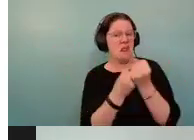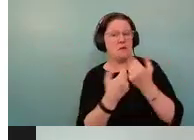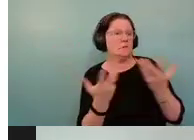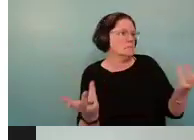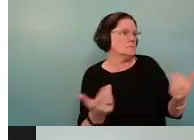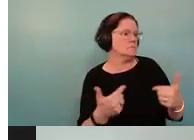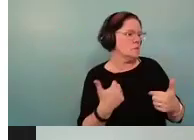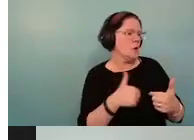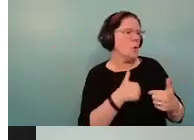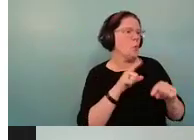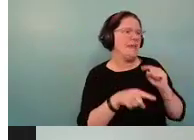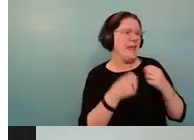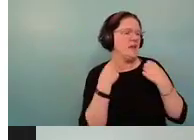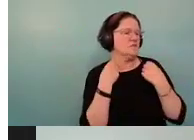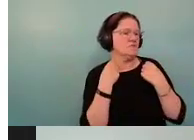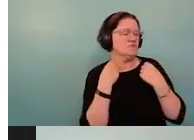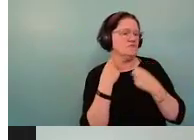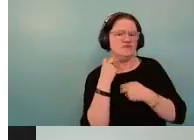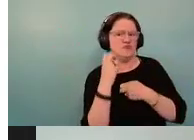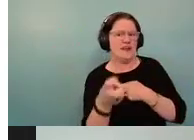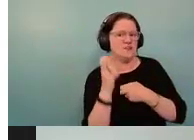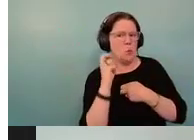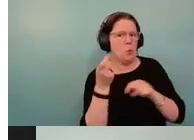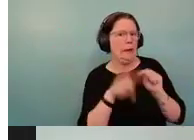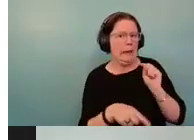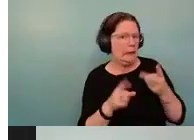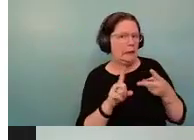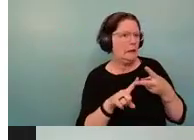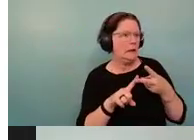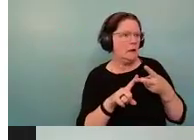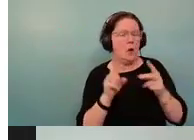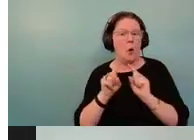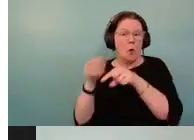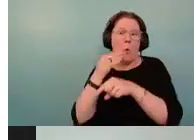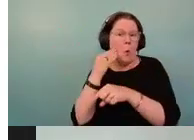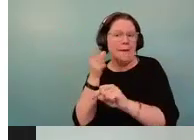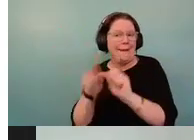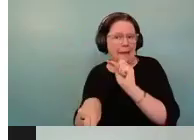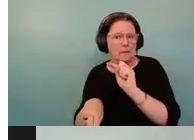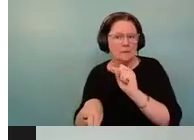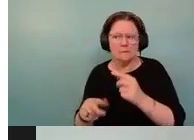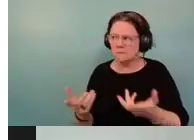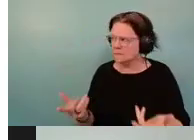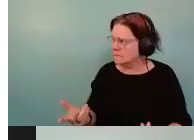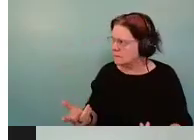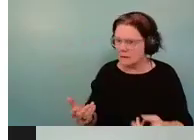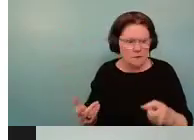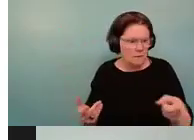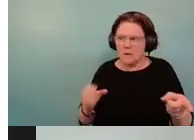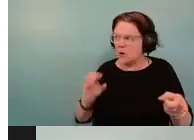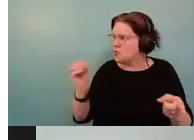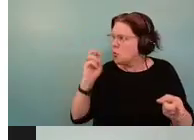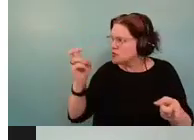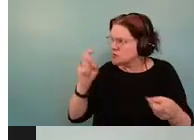can't transport somebody or we can't go to their home and meet with them. Well, if they don't have access